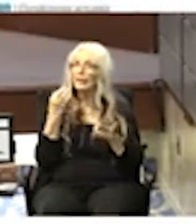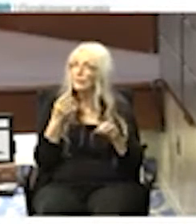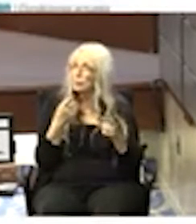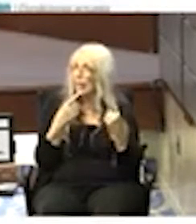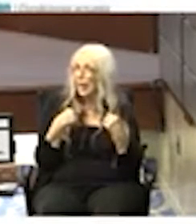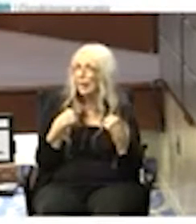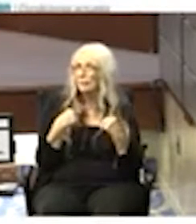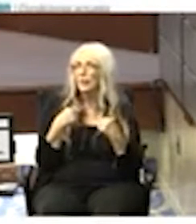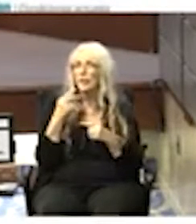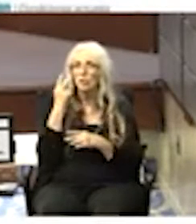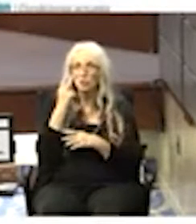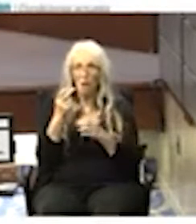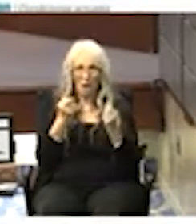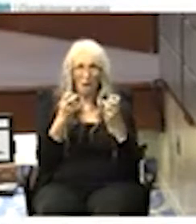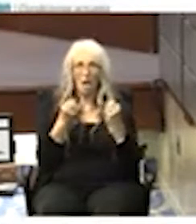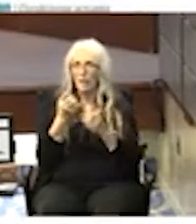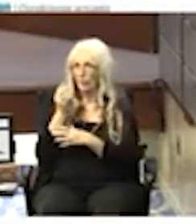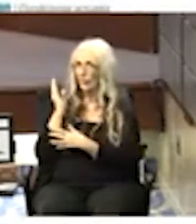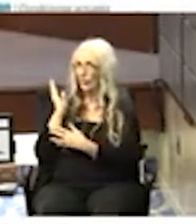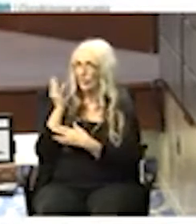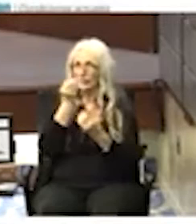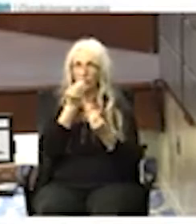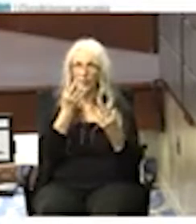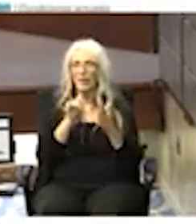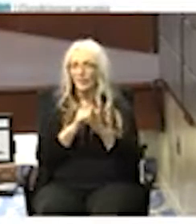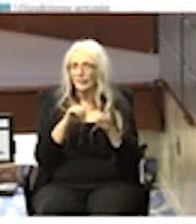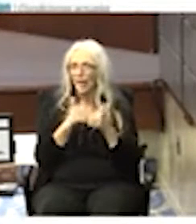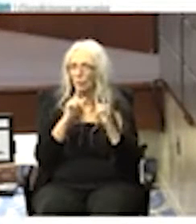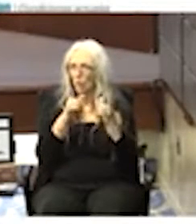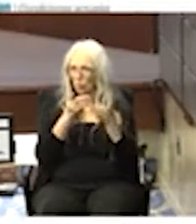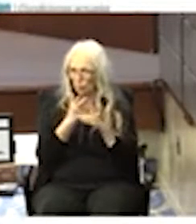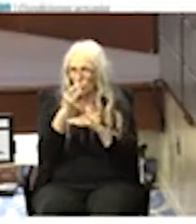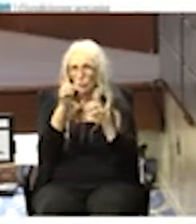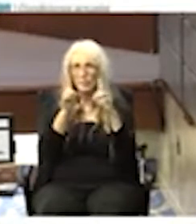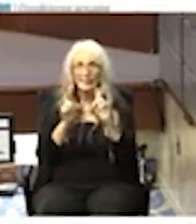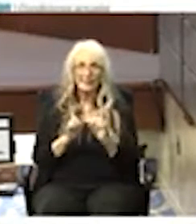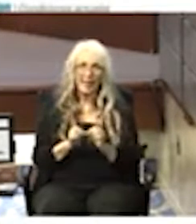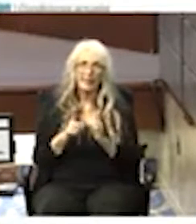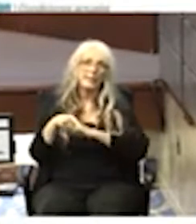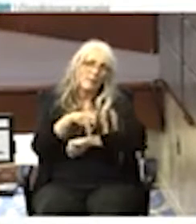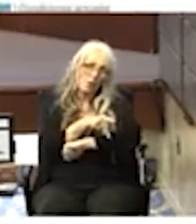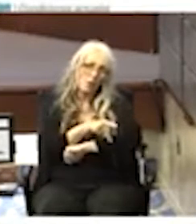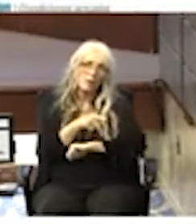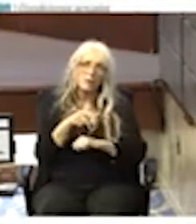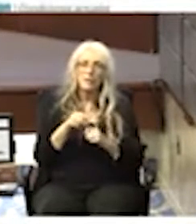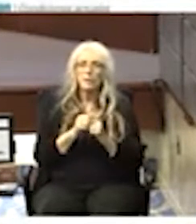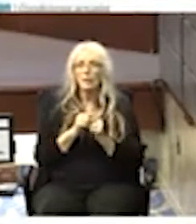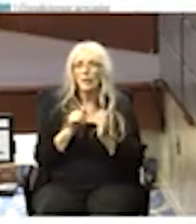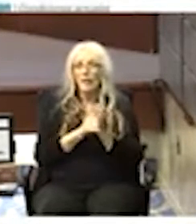of the engagements, you saw a lot of this content. This is a bit of how we move through a park design process. This is our